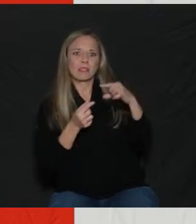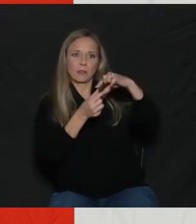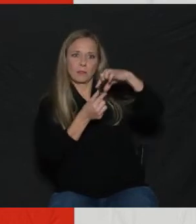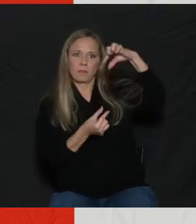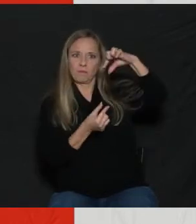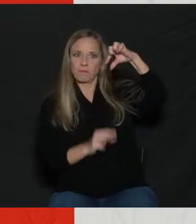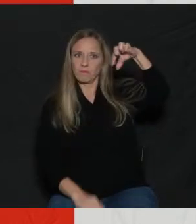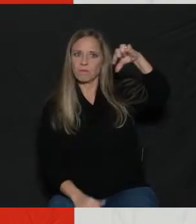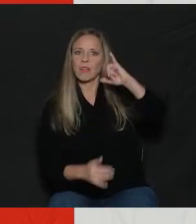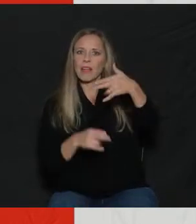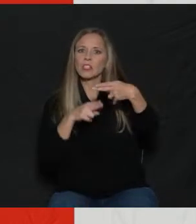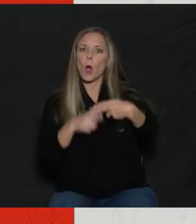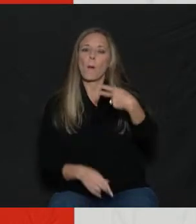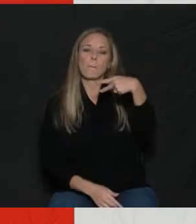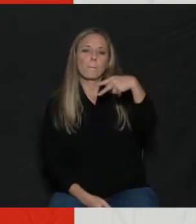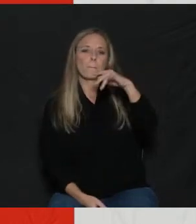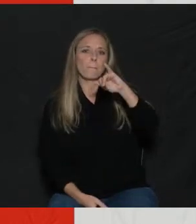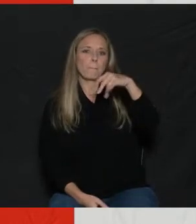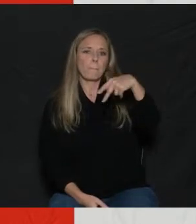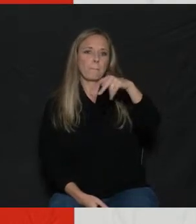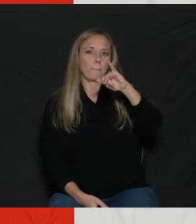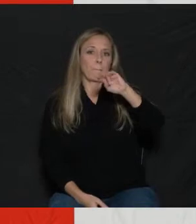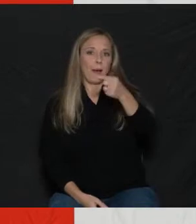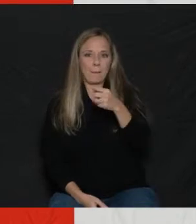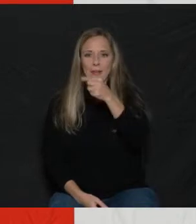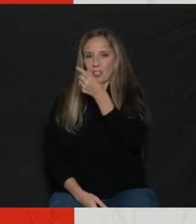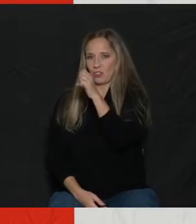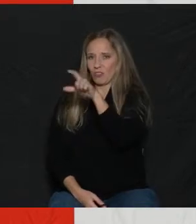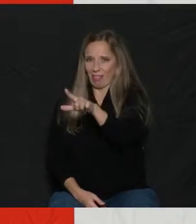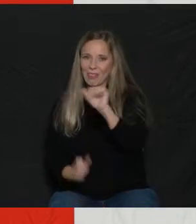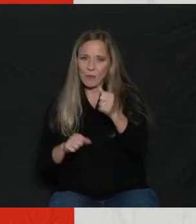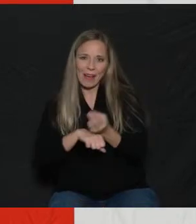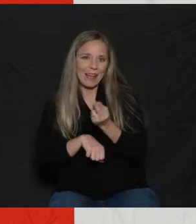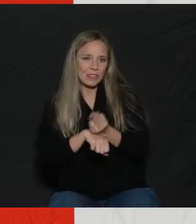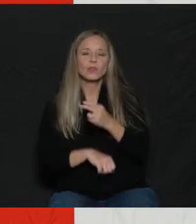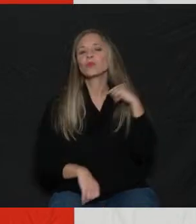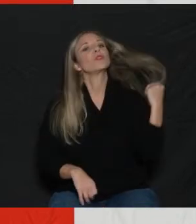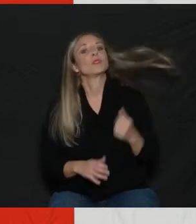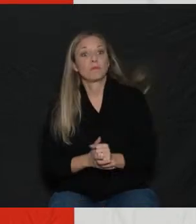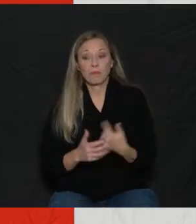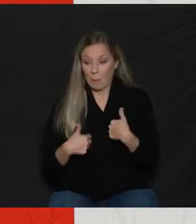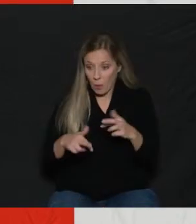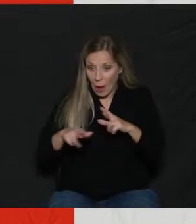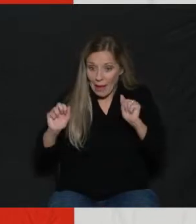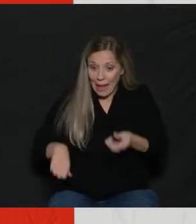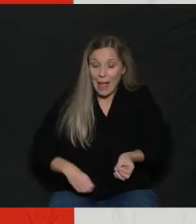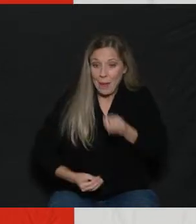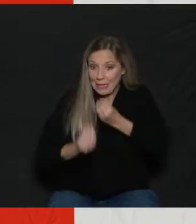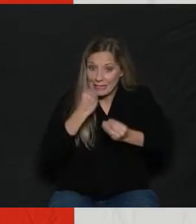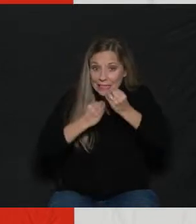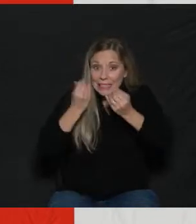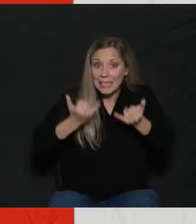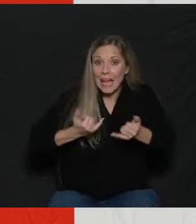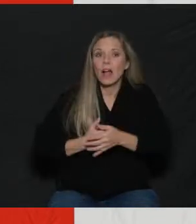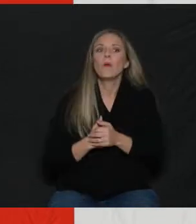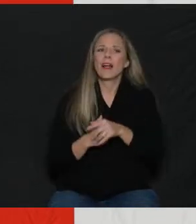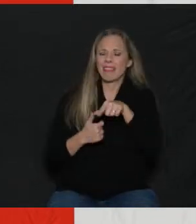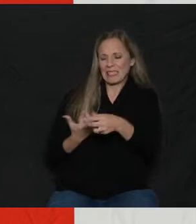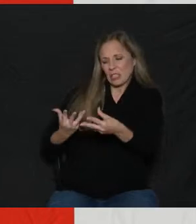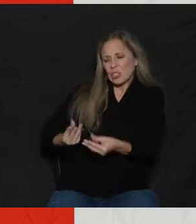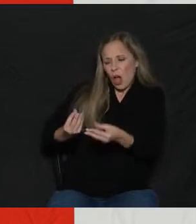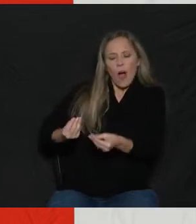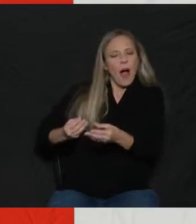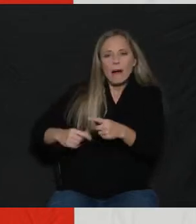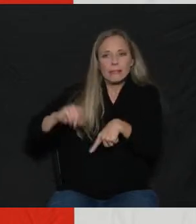little called piping gel. that Piping they gel, sell. something you can use as well. All right, so am I ready to eat it? Or... You're ready to eat it. This is too soft to eat, but